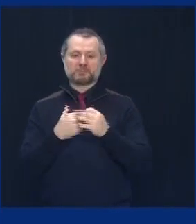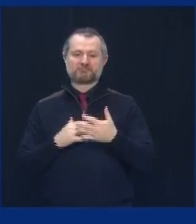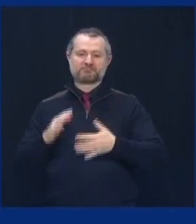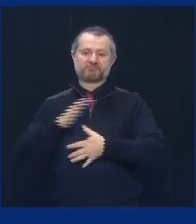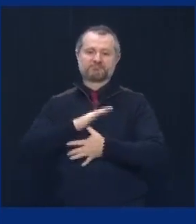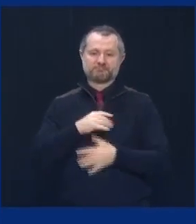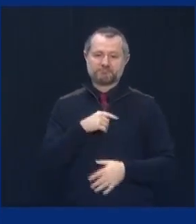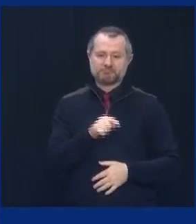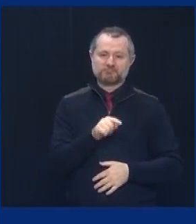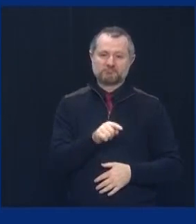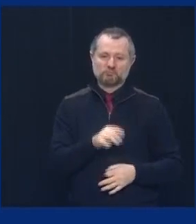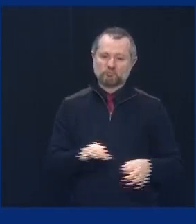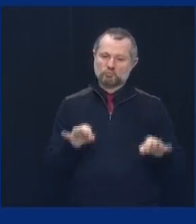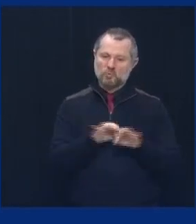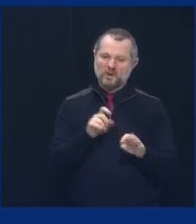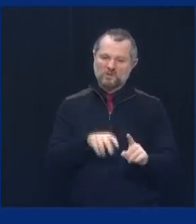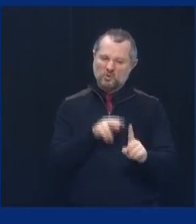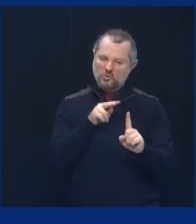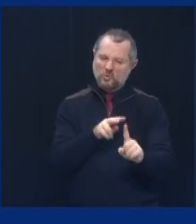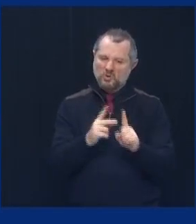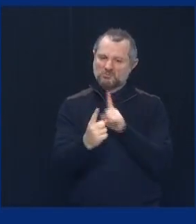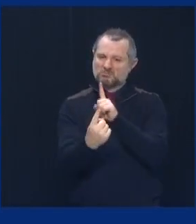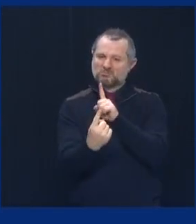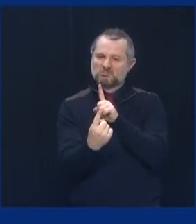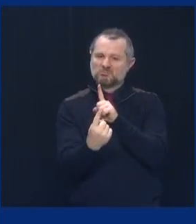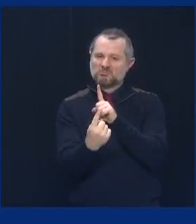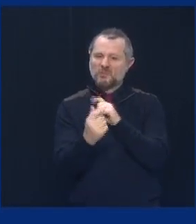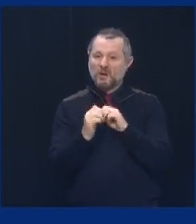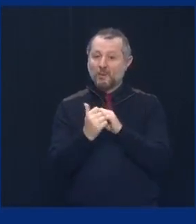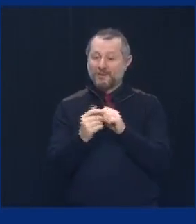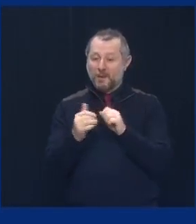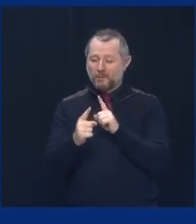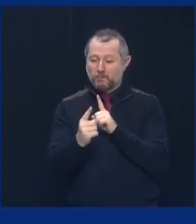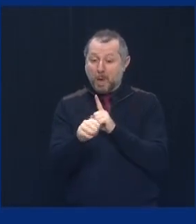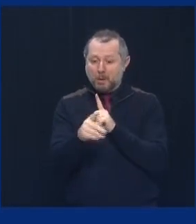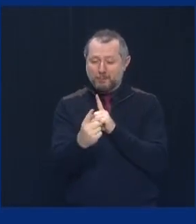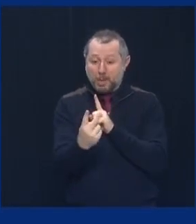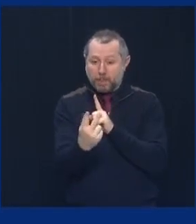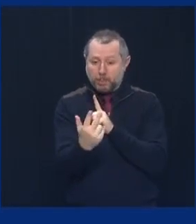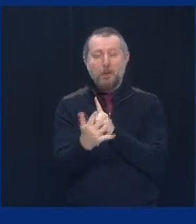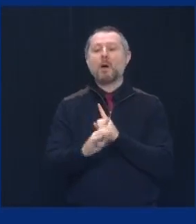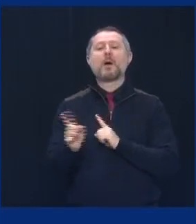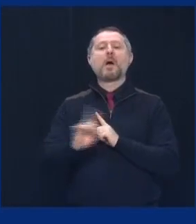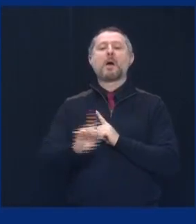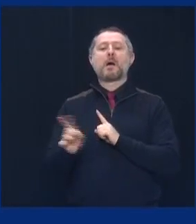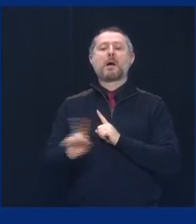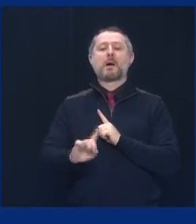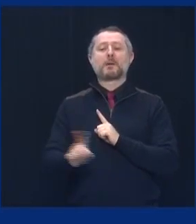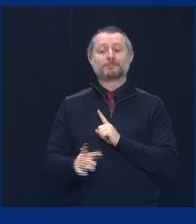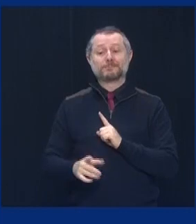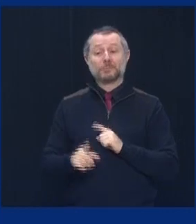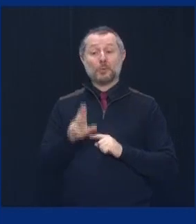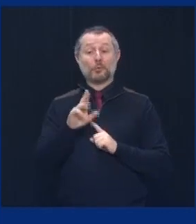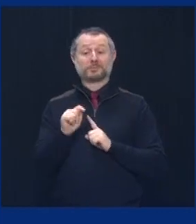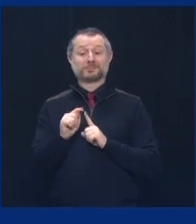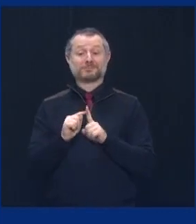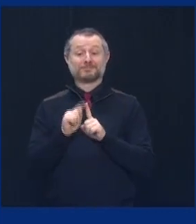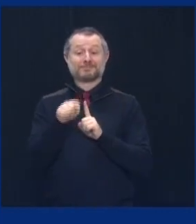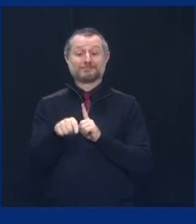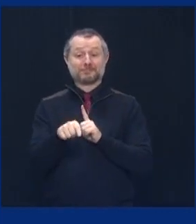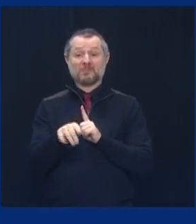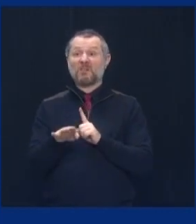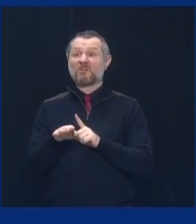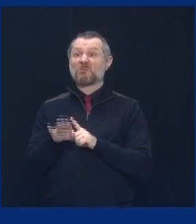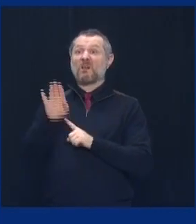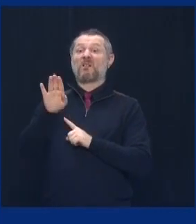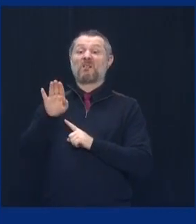bottom line. That's how fast the virus is spreading. And the RT rate going up in a